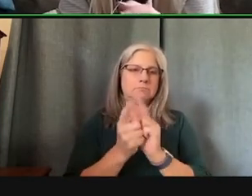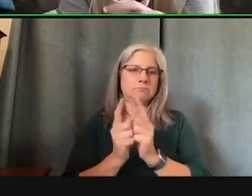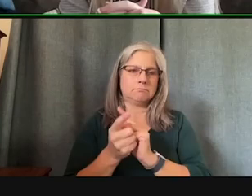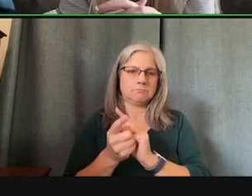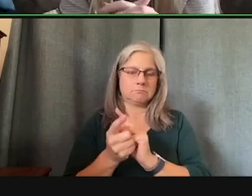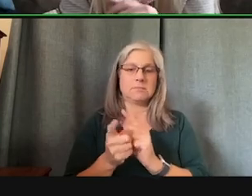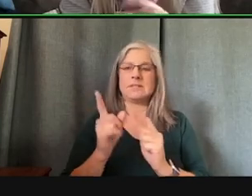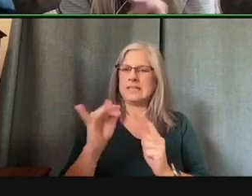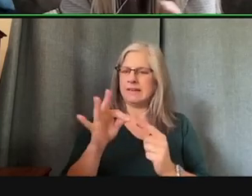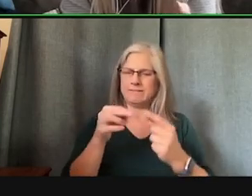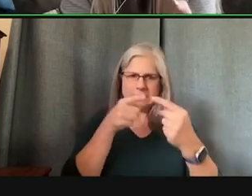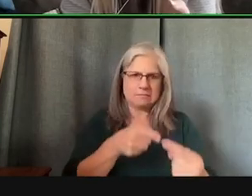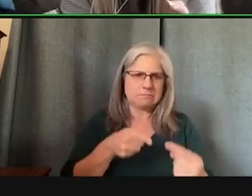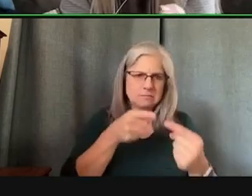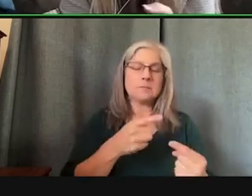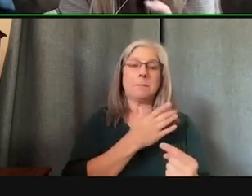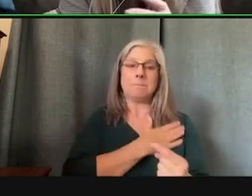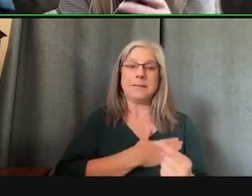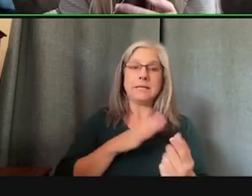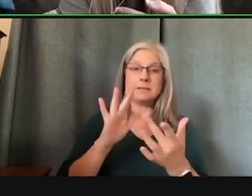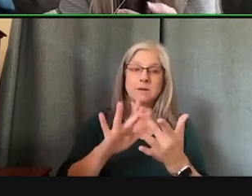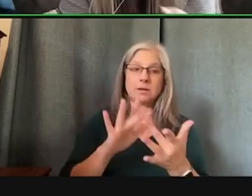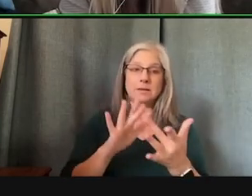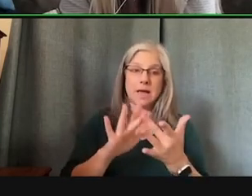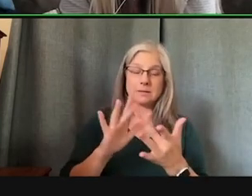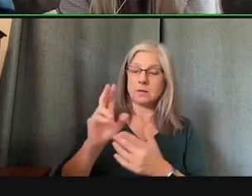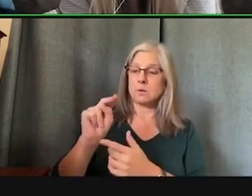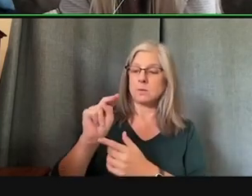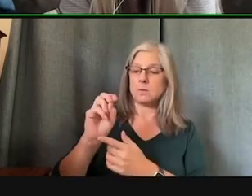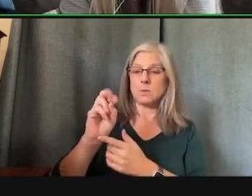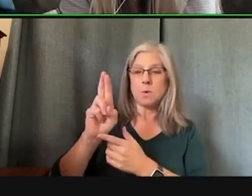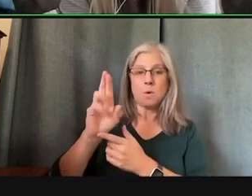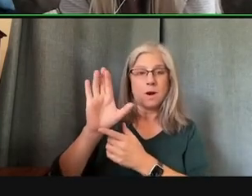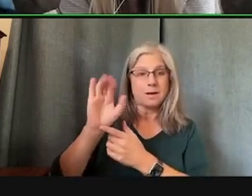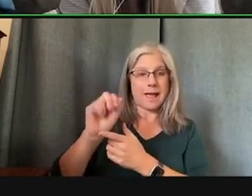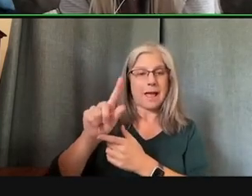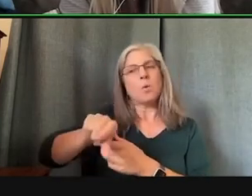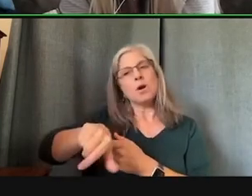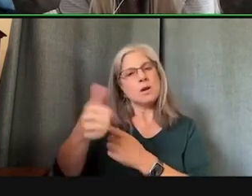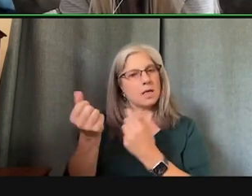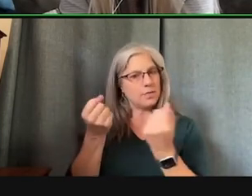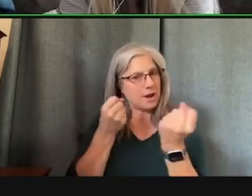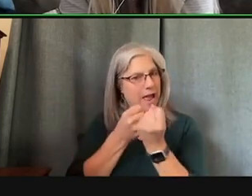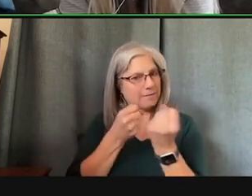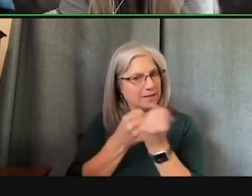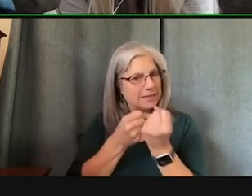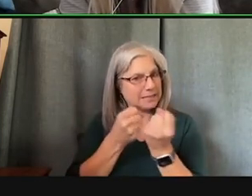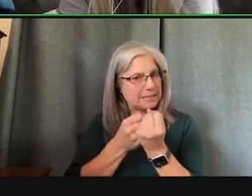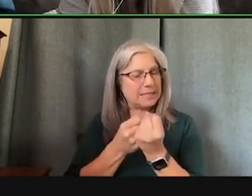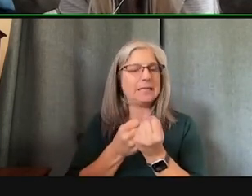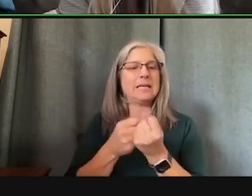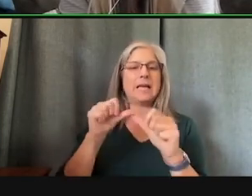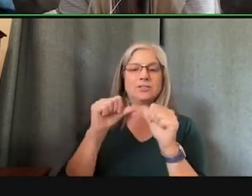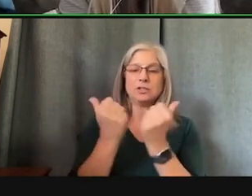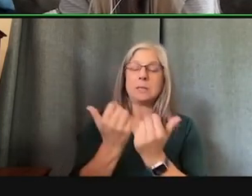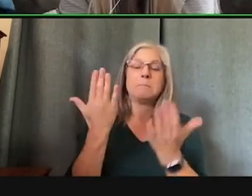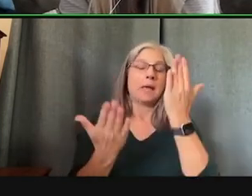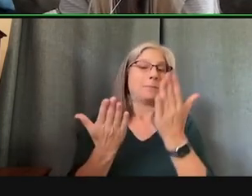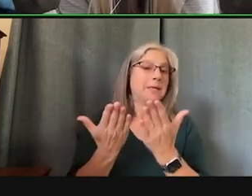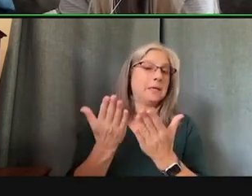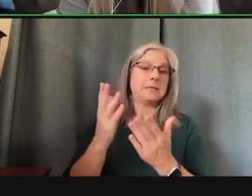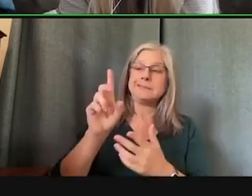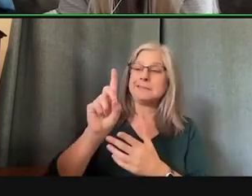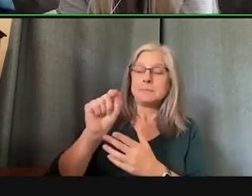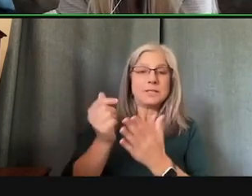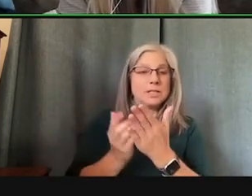done, please contact NorCal or another advocacy agency, maybe disability rights. It really just